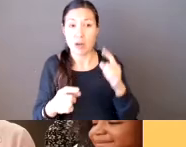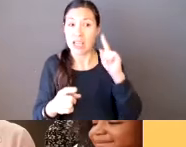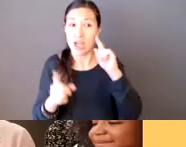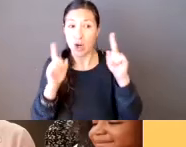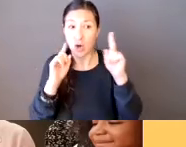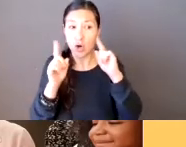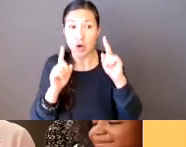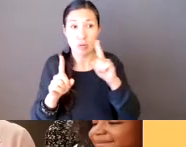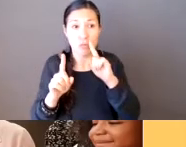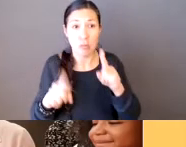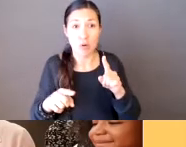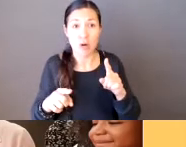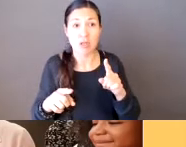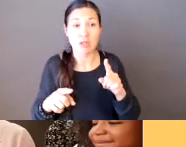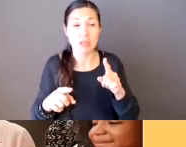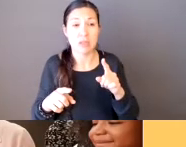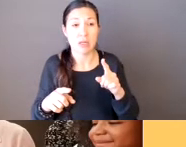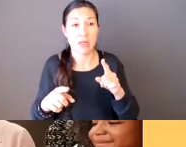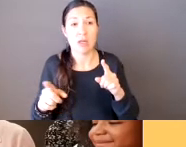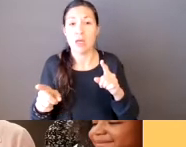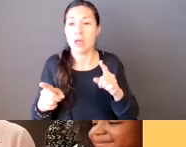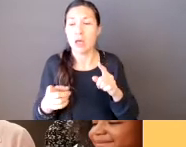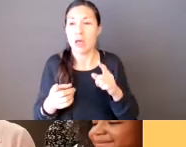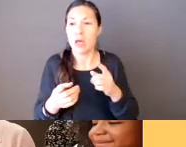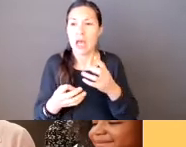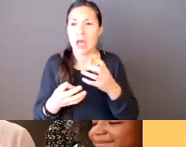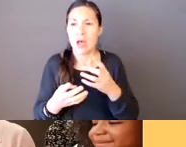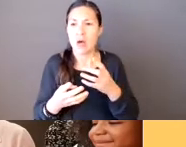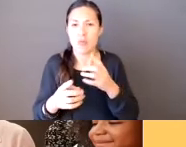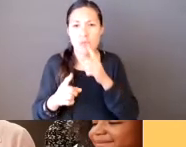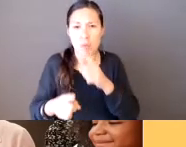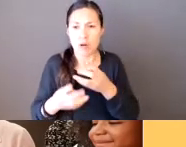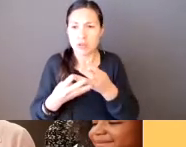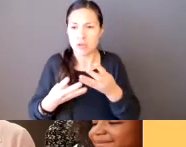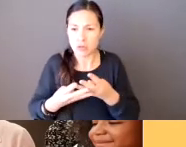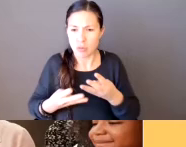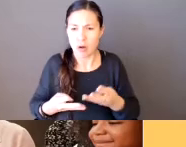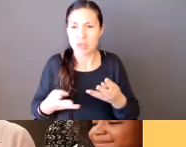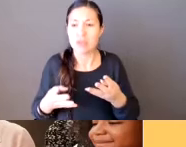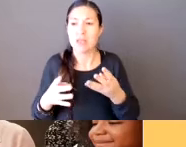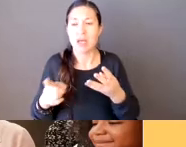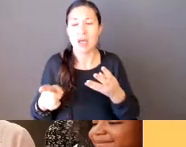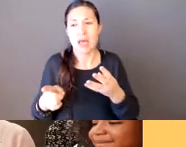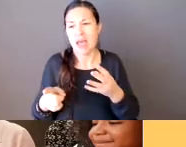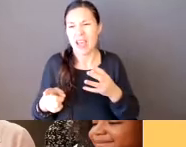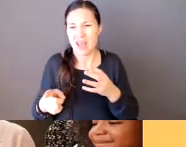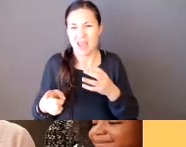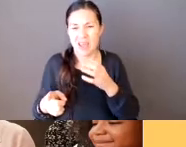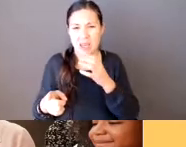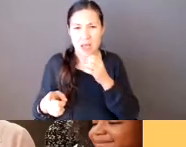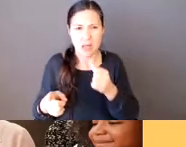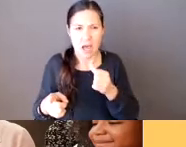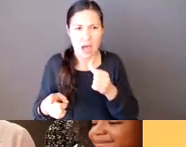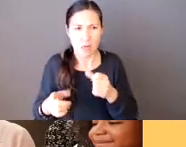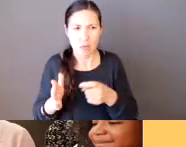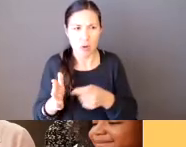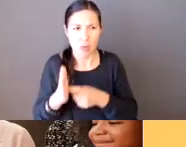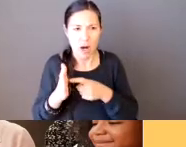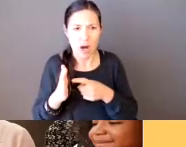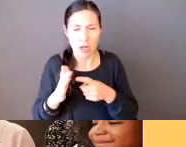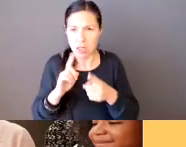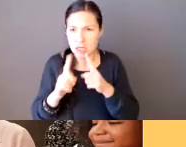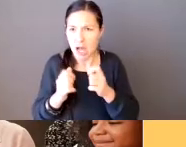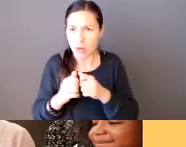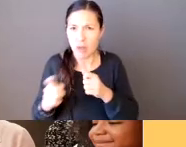not required to. What one agency said to me is, it's good community relations. Why are we going to stop doing that and not do it